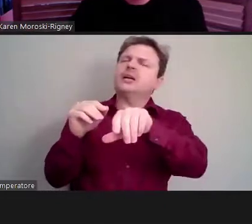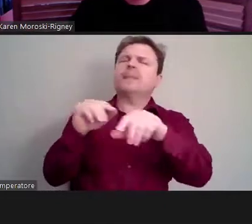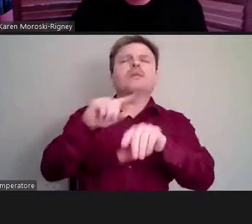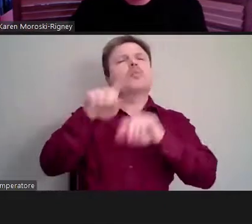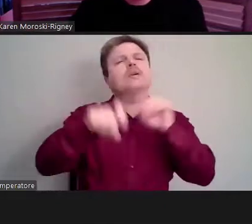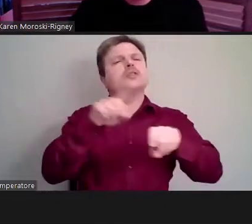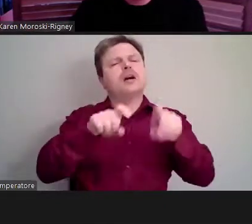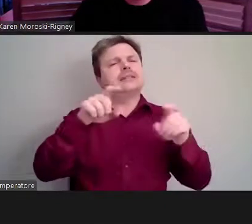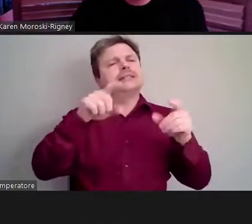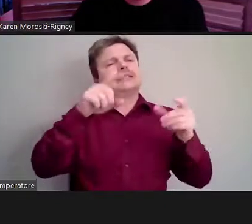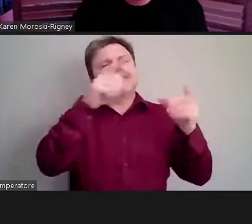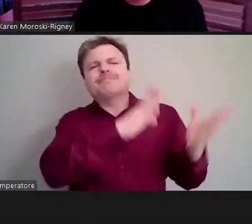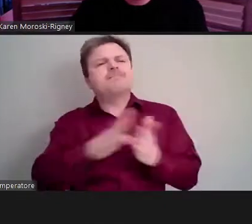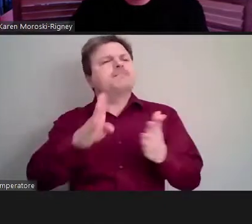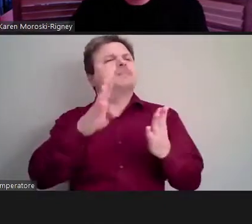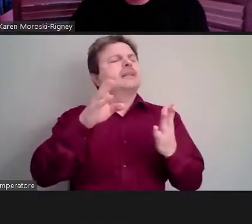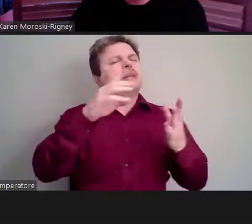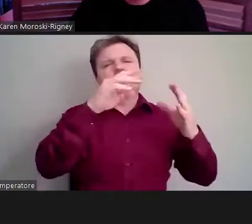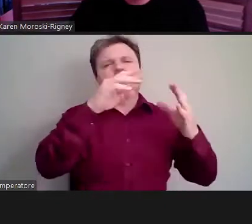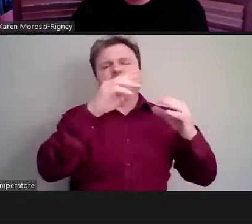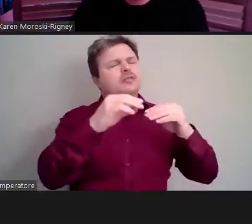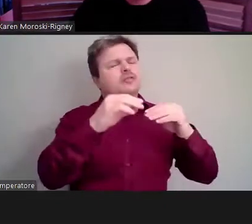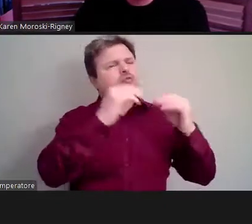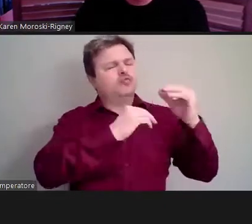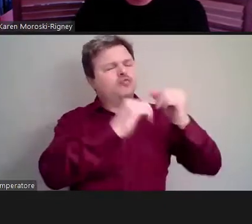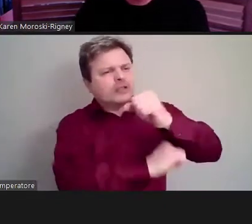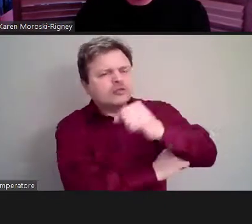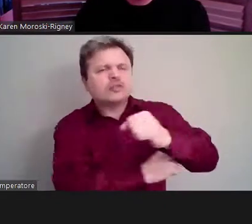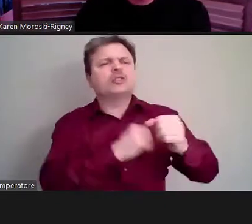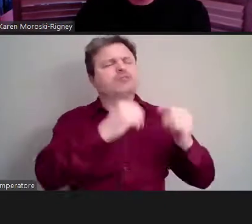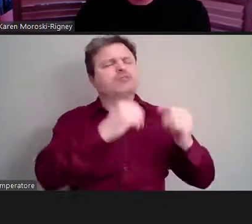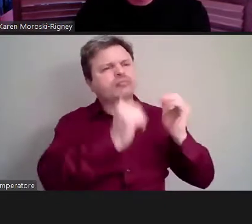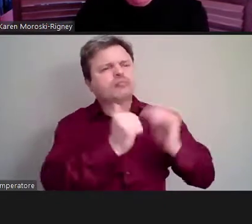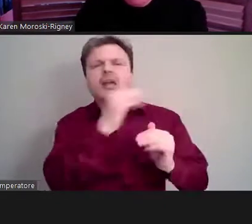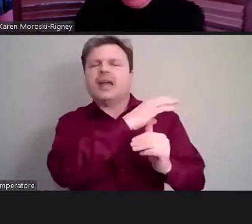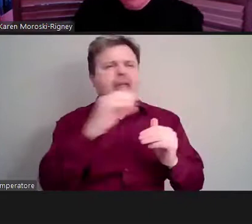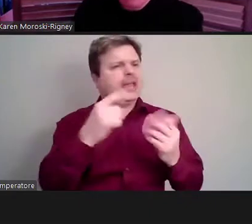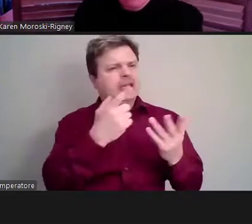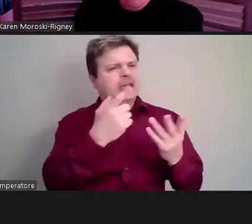things structurally, designing things in terms of accountability.